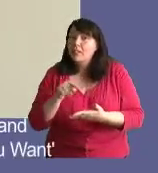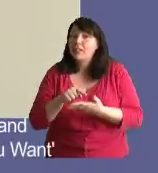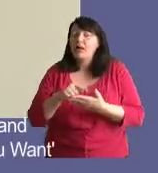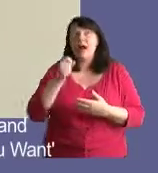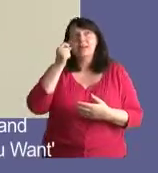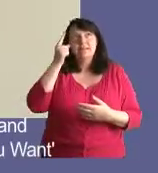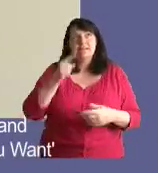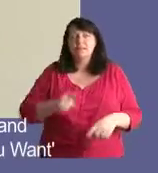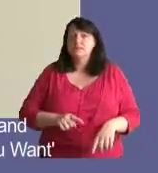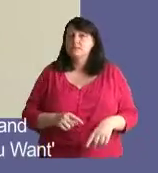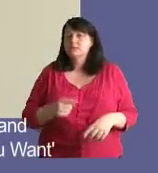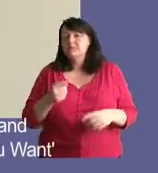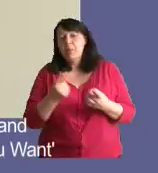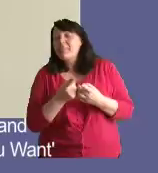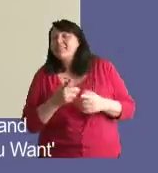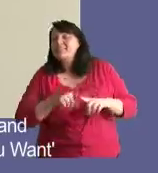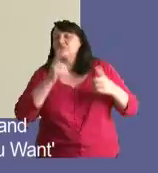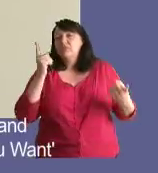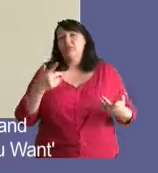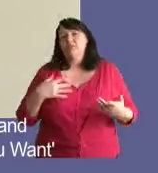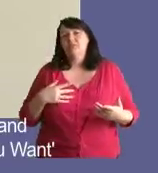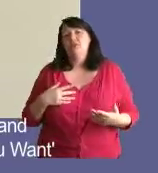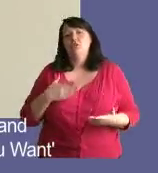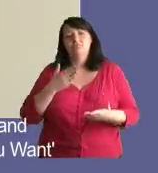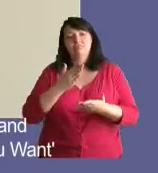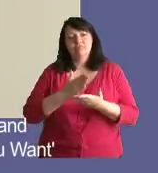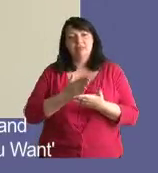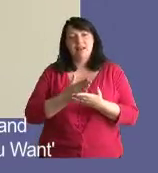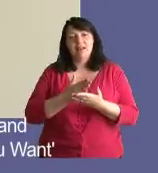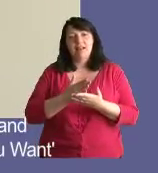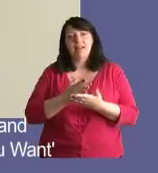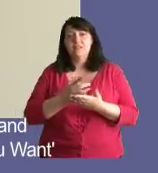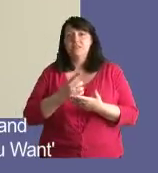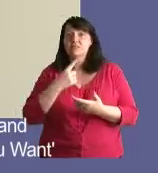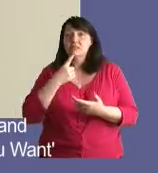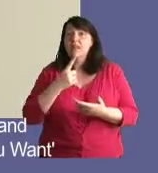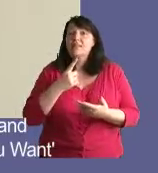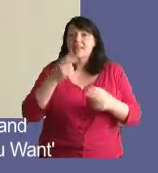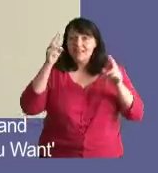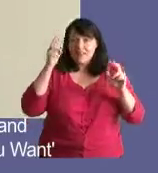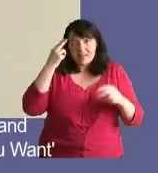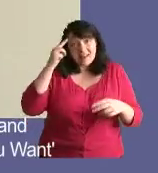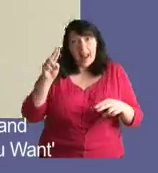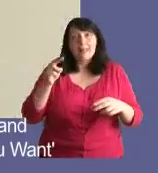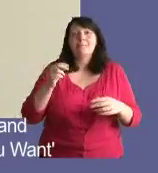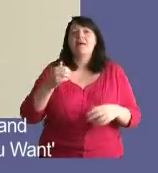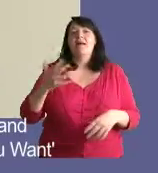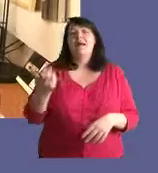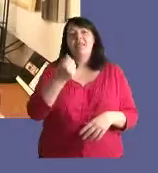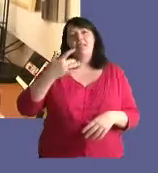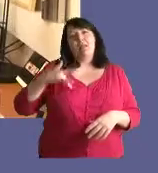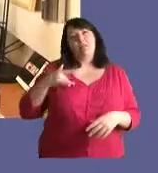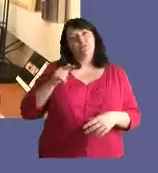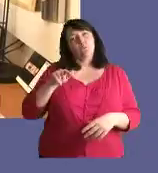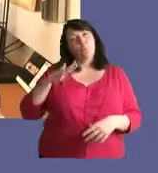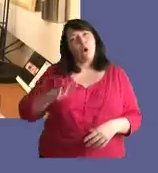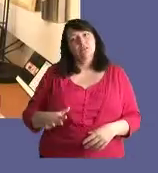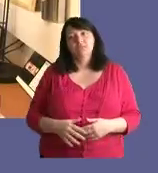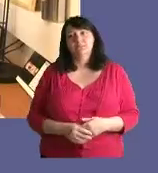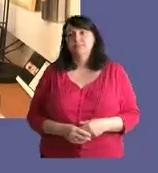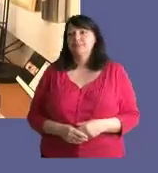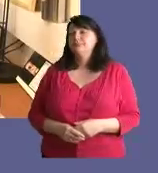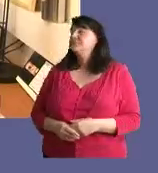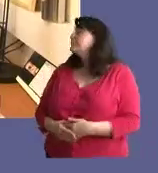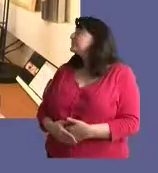the ideas, something different, and just really to, like it's in the name, get the life you want.